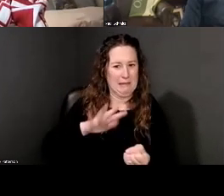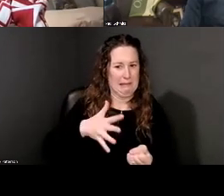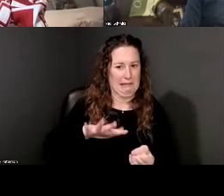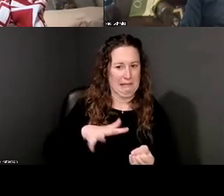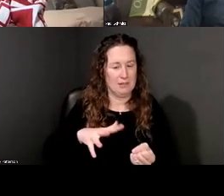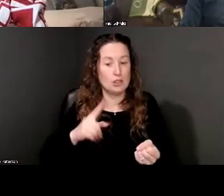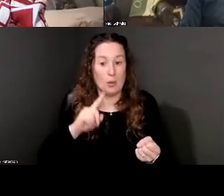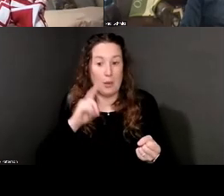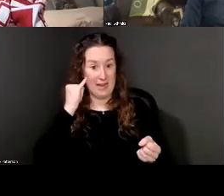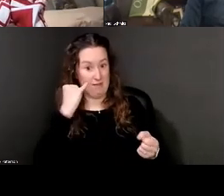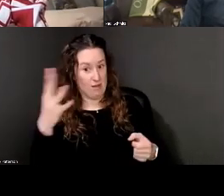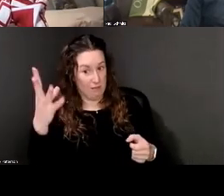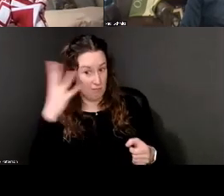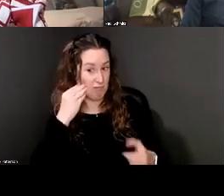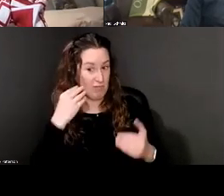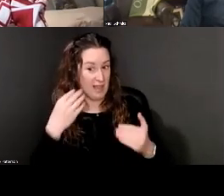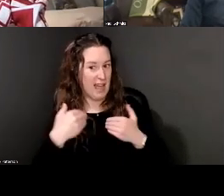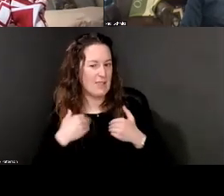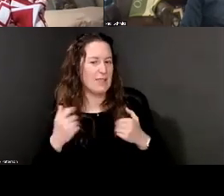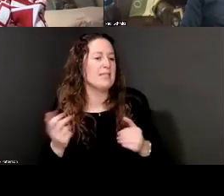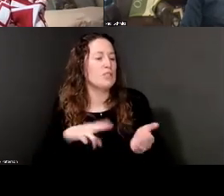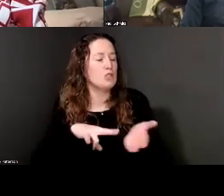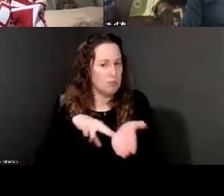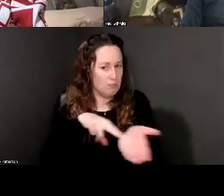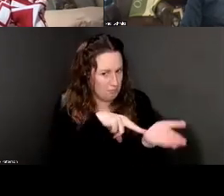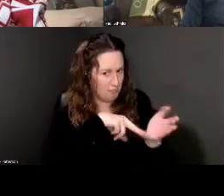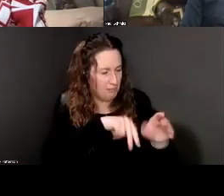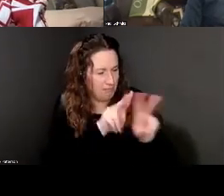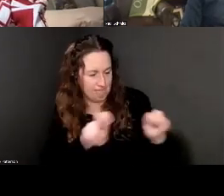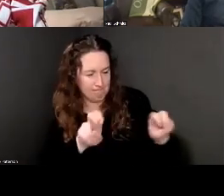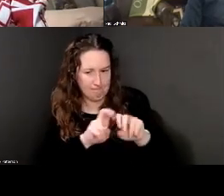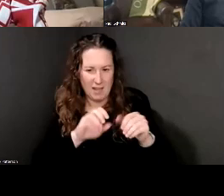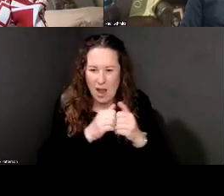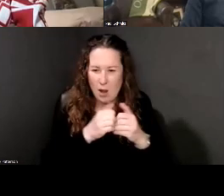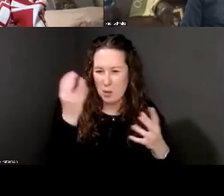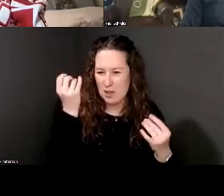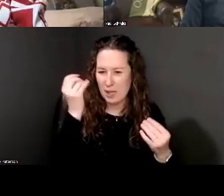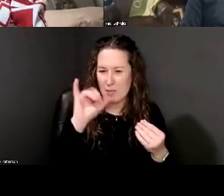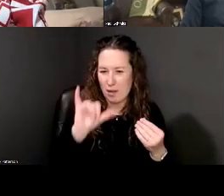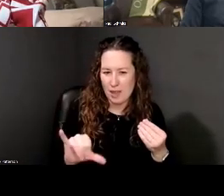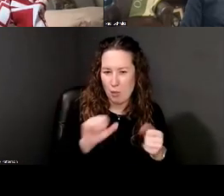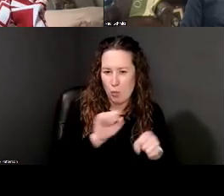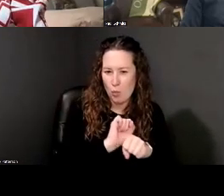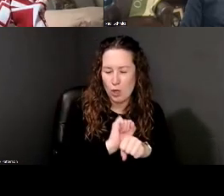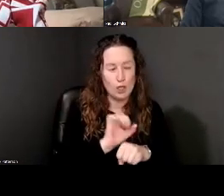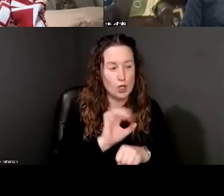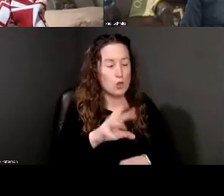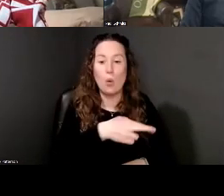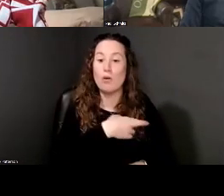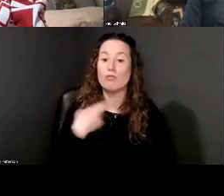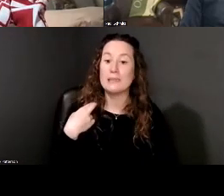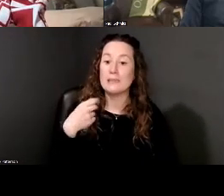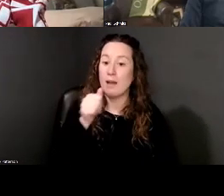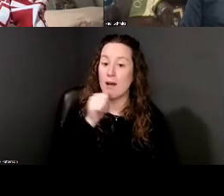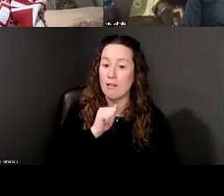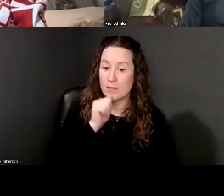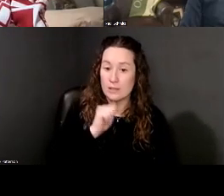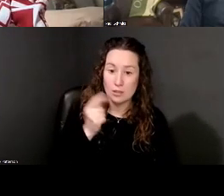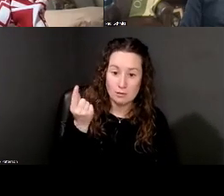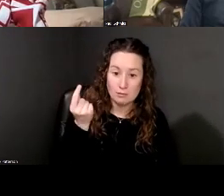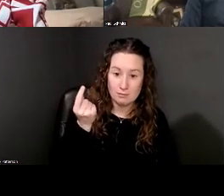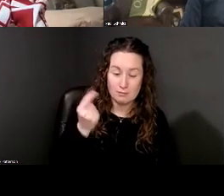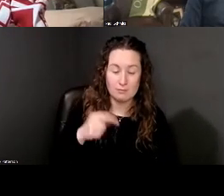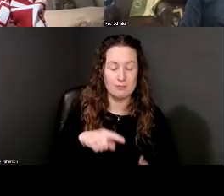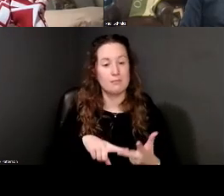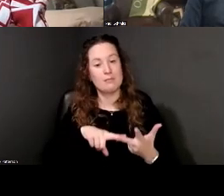around, assess that, find out how people are thinking about this, what their risk tolerance is, what